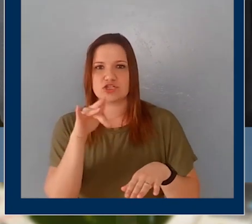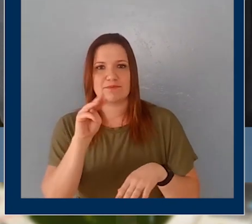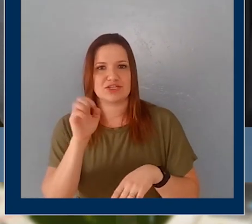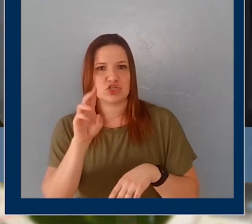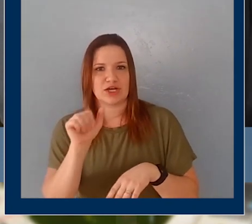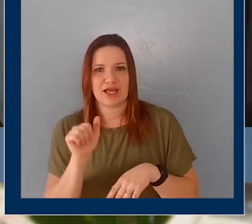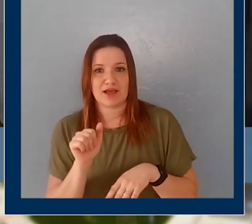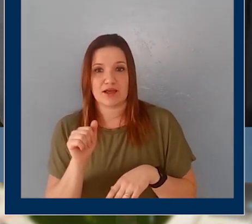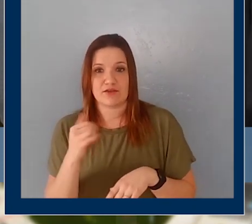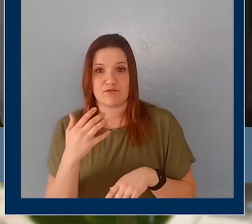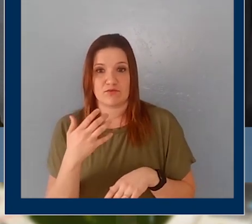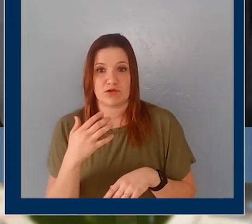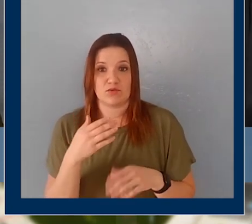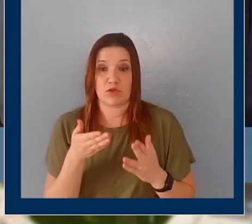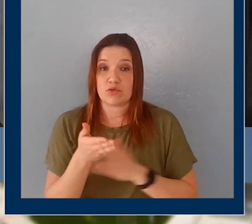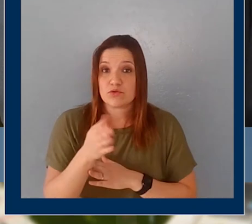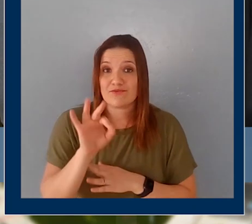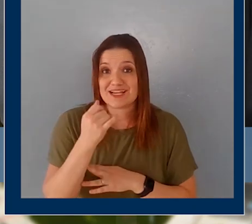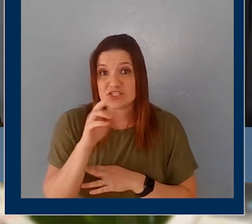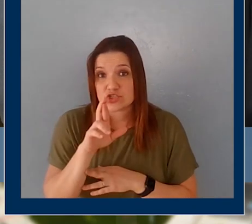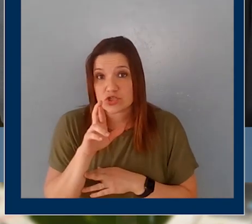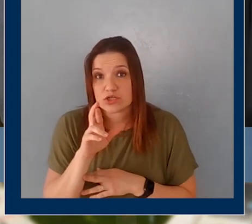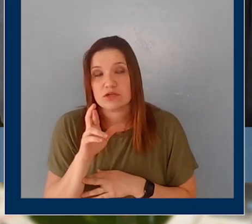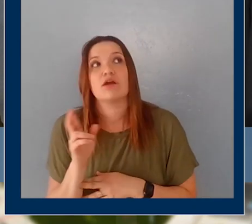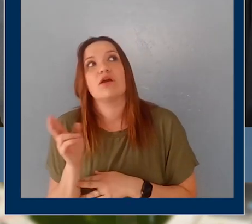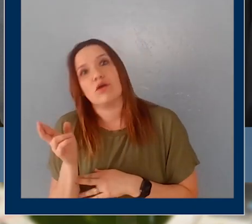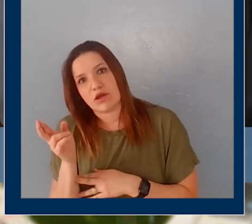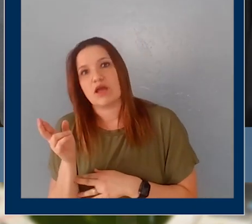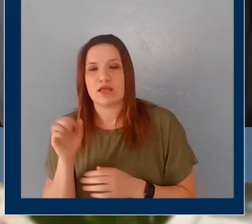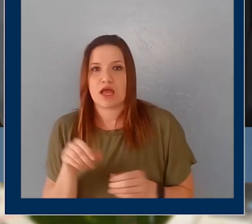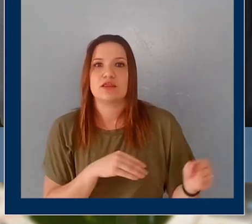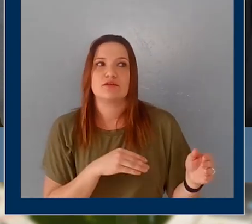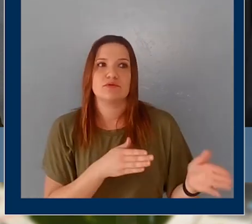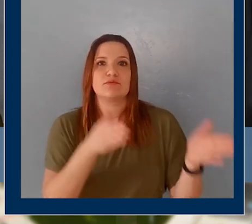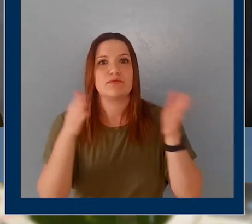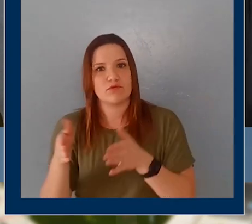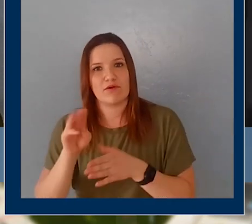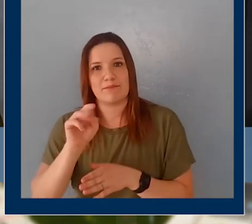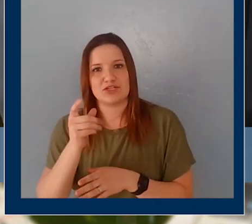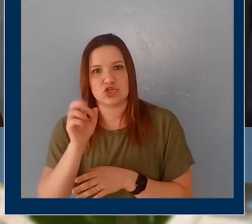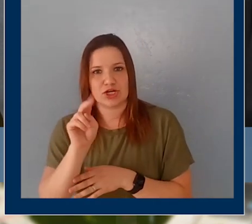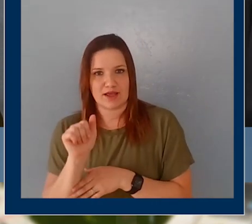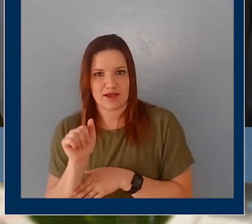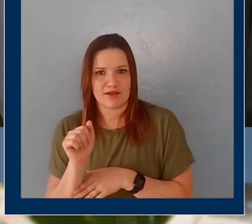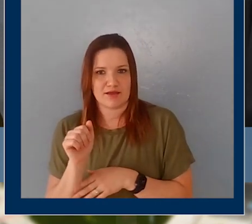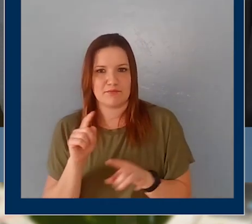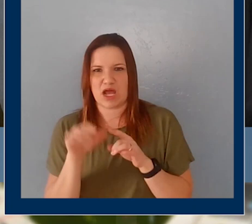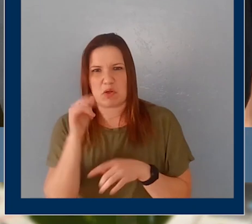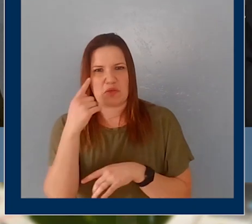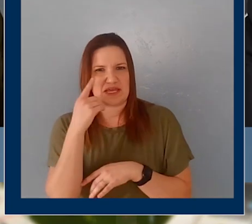through Pfizer, then we would have moved into Moderna at that point. But I don't think it's really which one do you want.